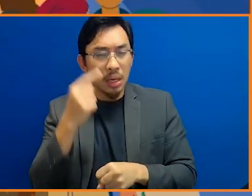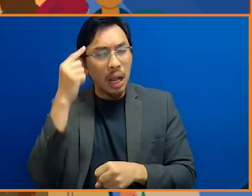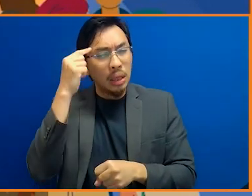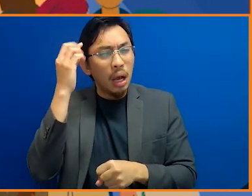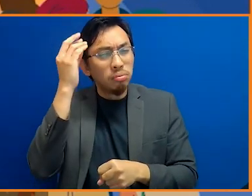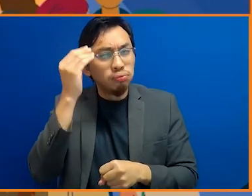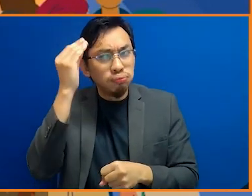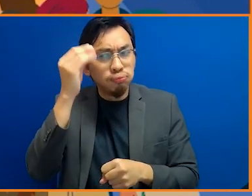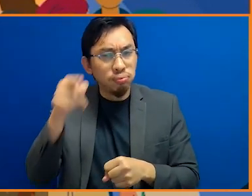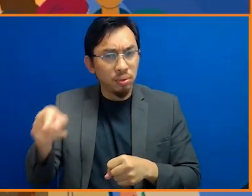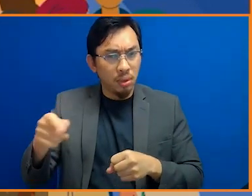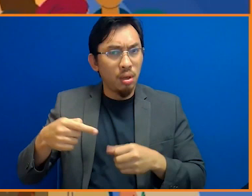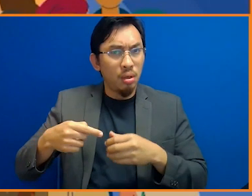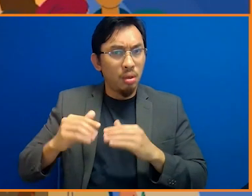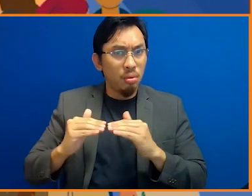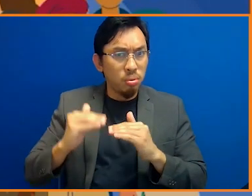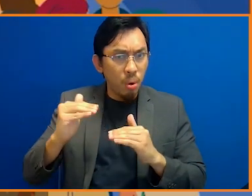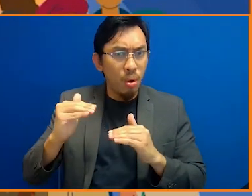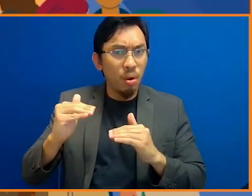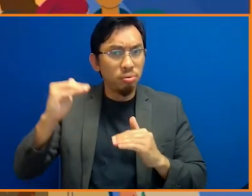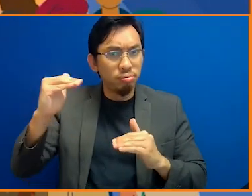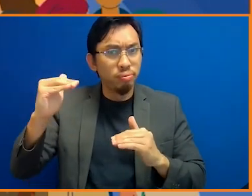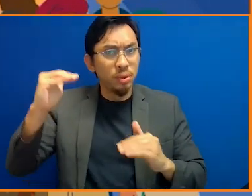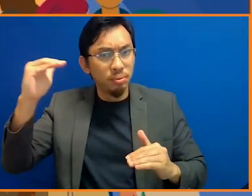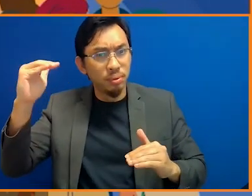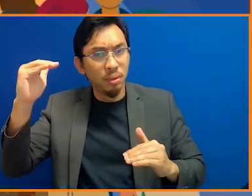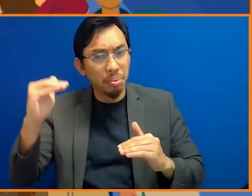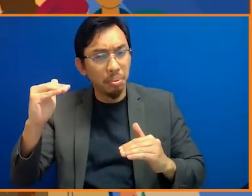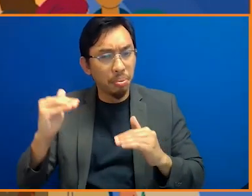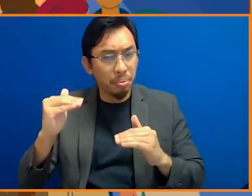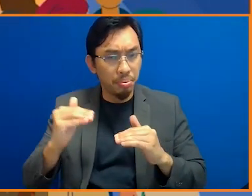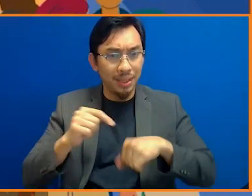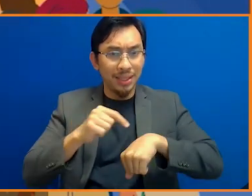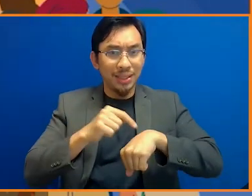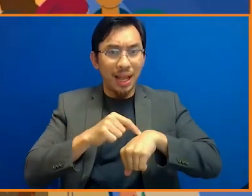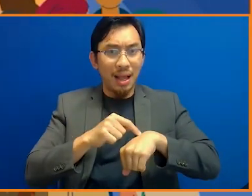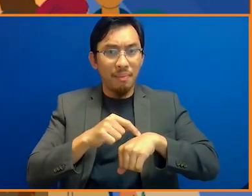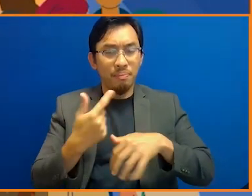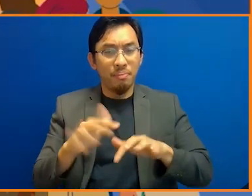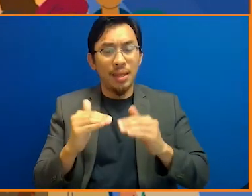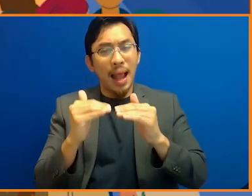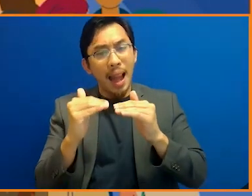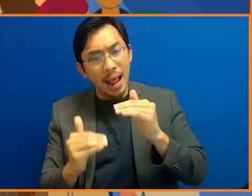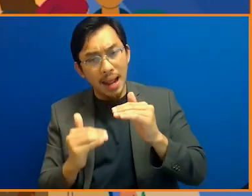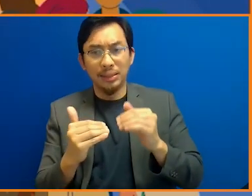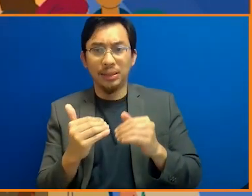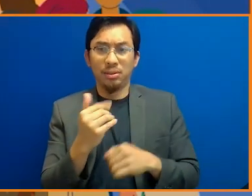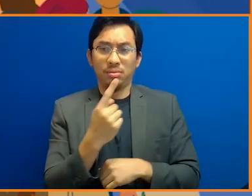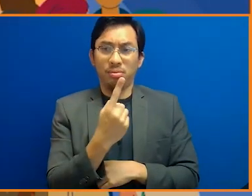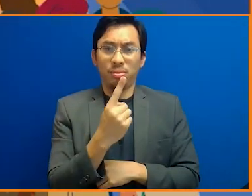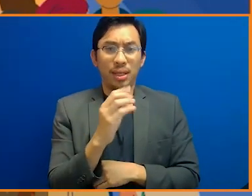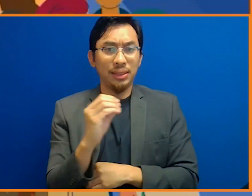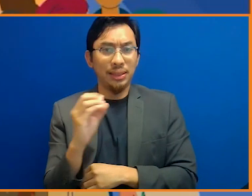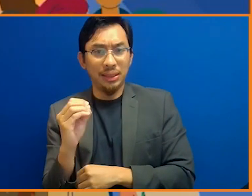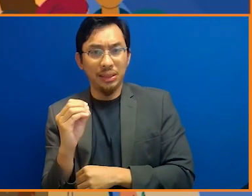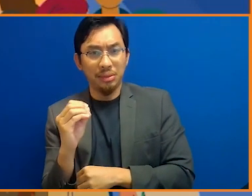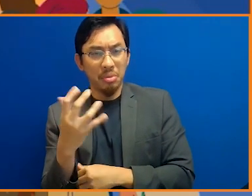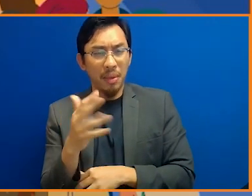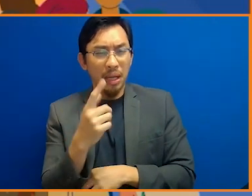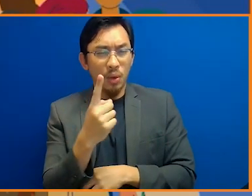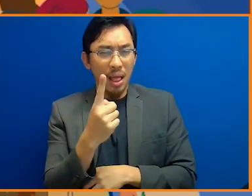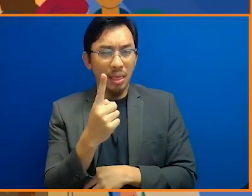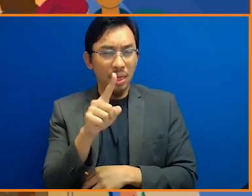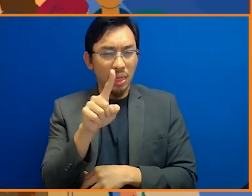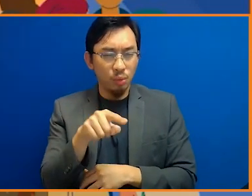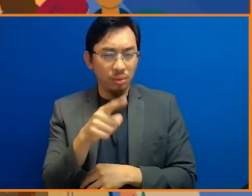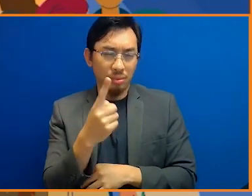But if we consider the sea level rise, the return period will be reduced from 900,